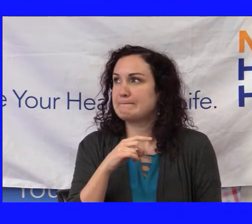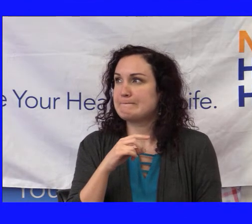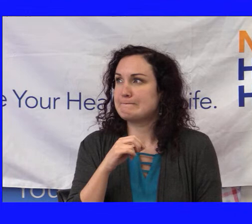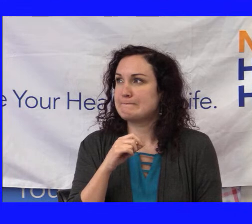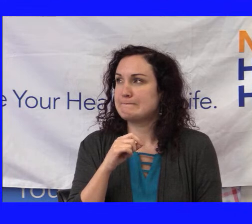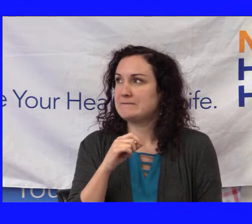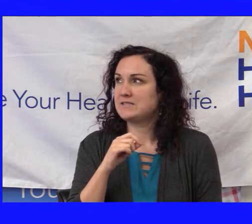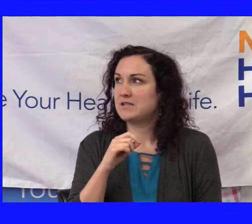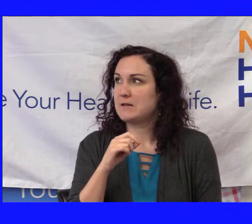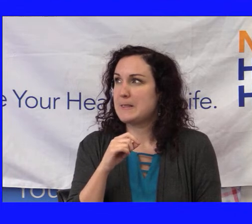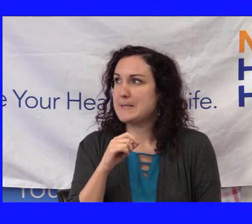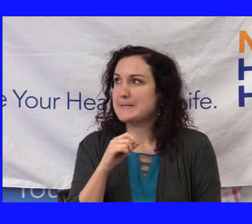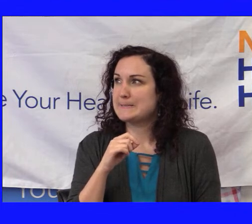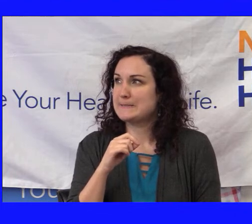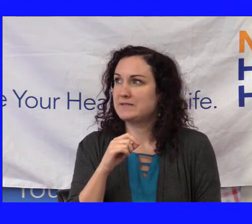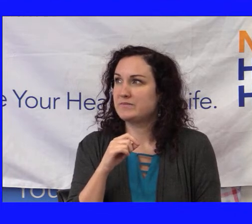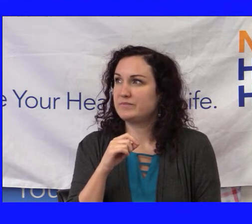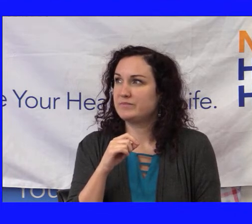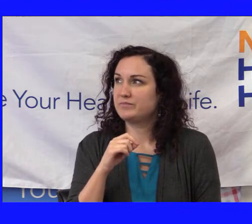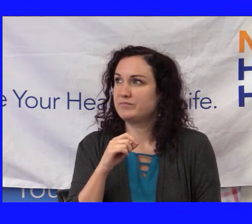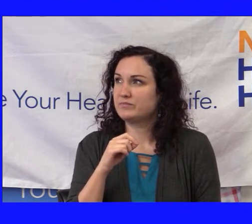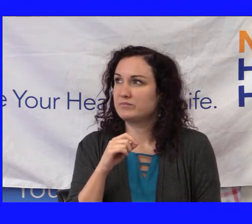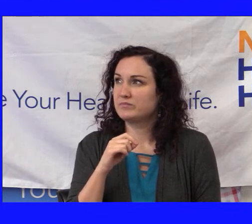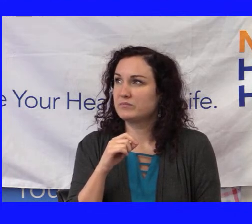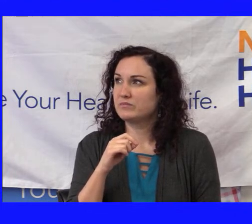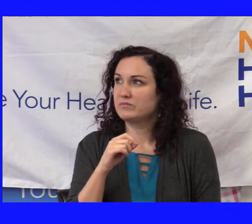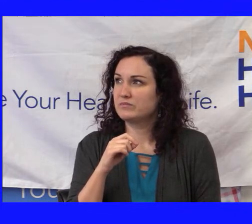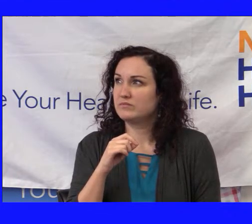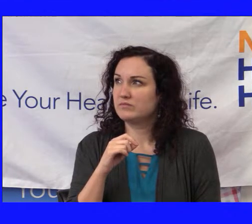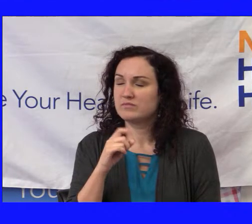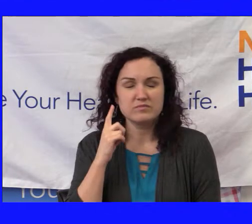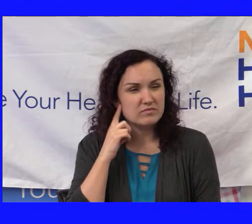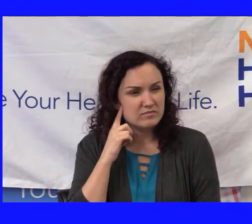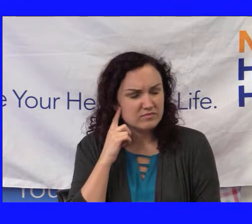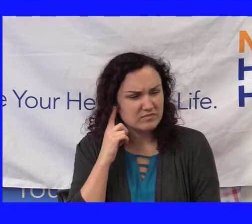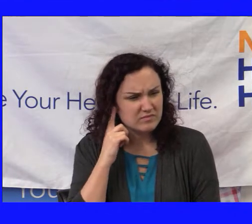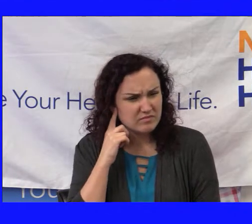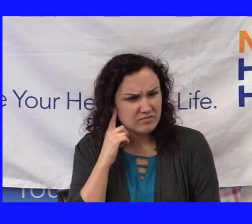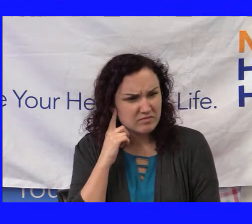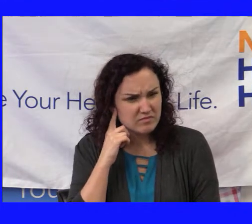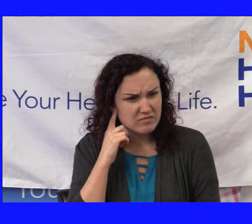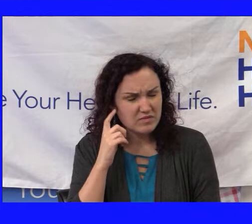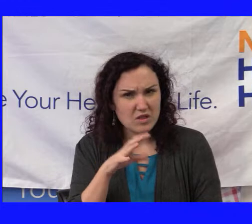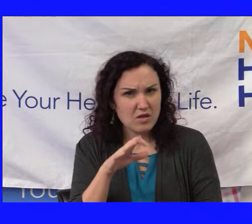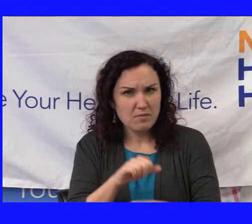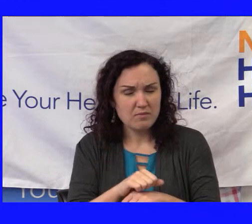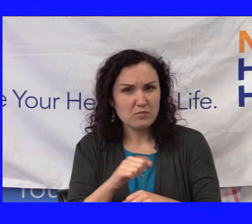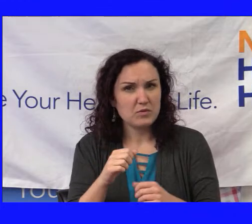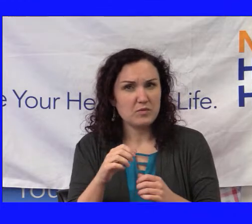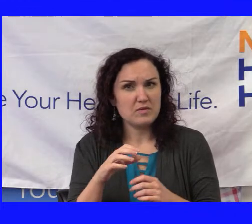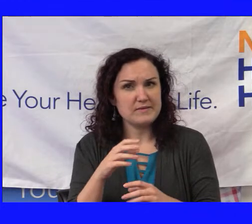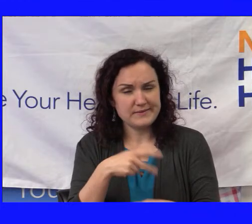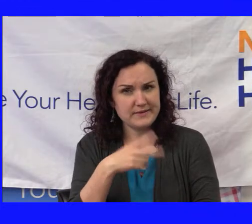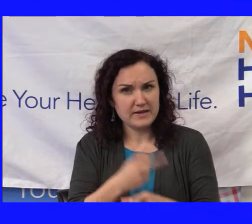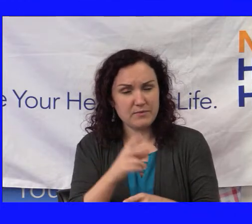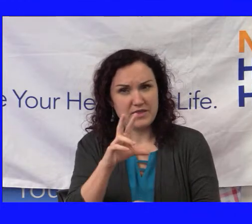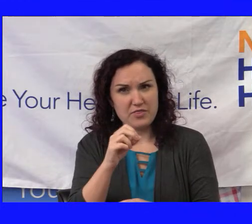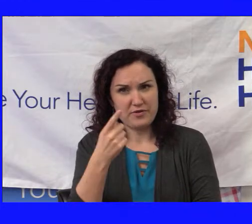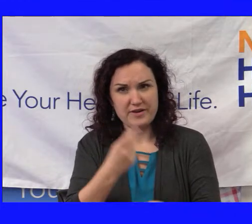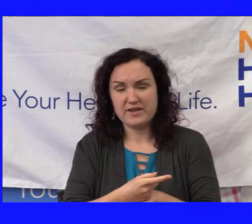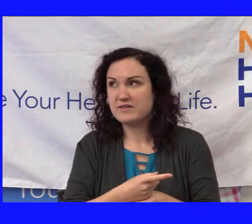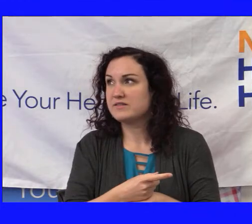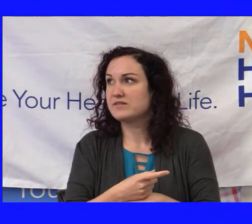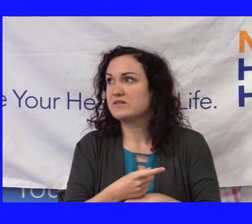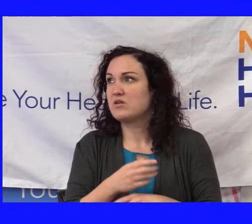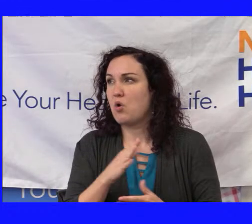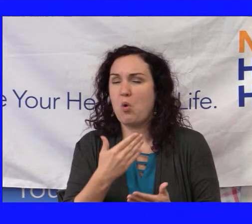those? The follow-up appointments kept within 30 days. At all of our QAPI meetings, the